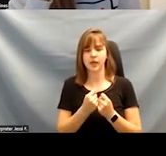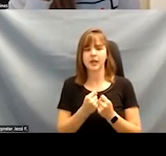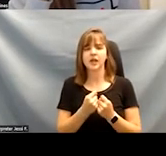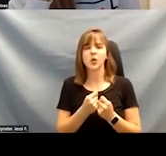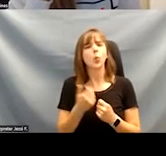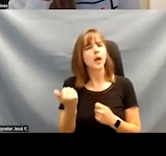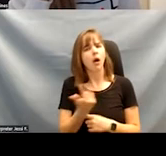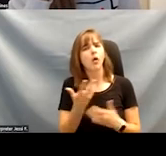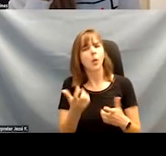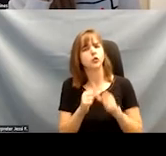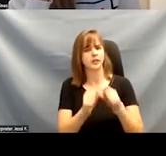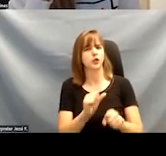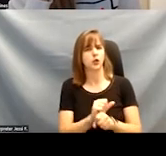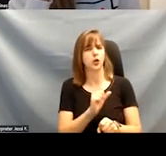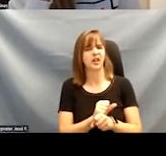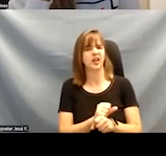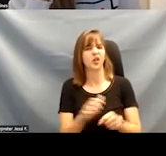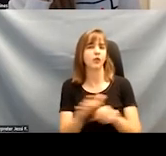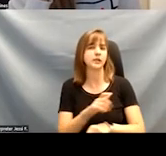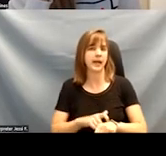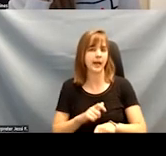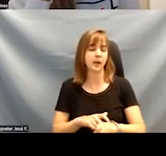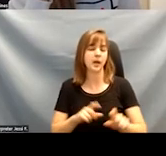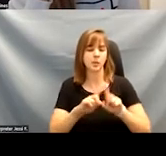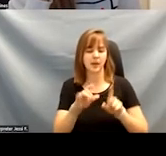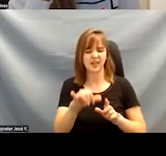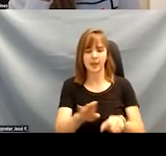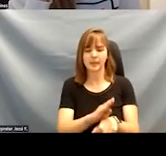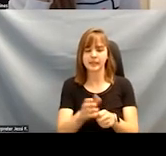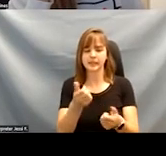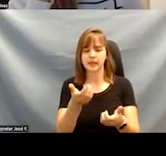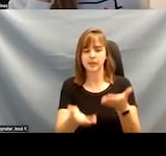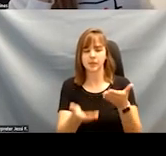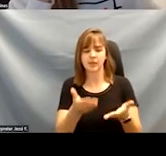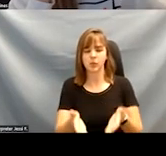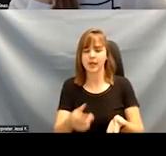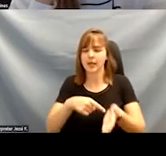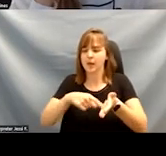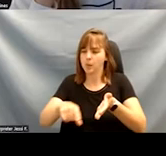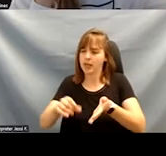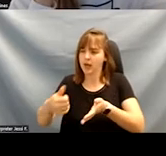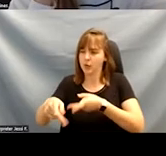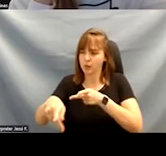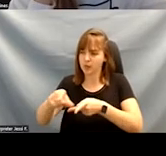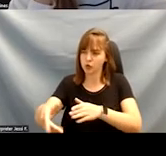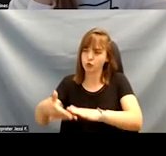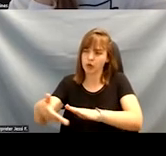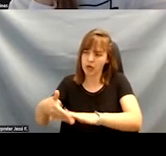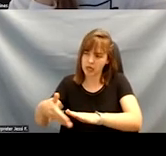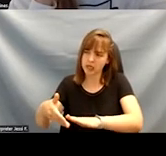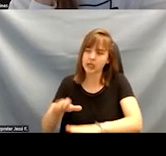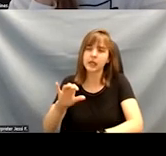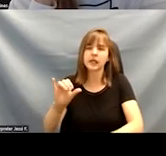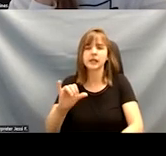jobs. And so to be able to scale it in a way that we can have other people operating it for us, or having, you know, like I said, like a third